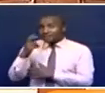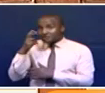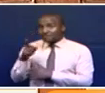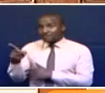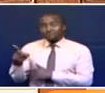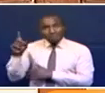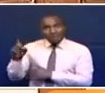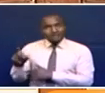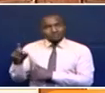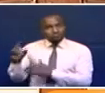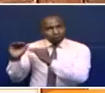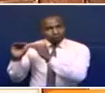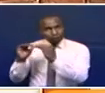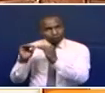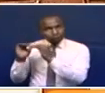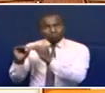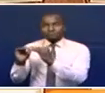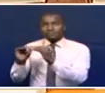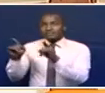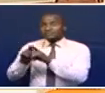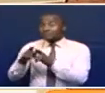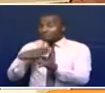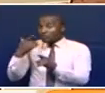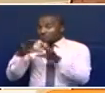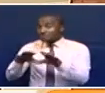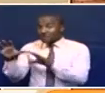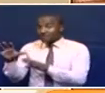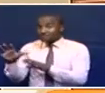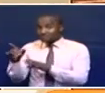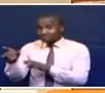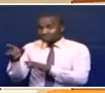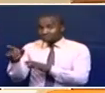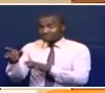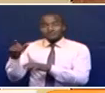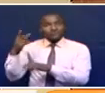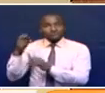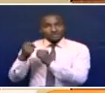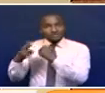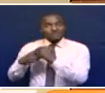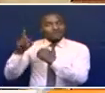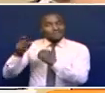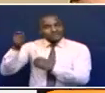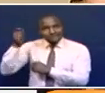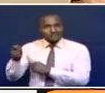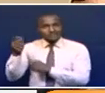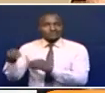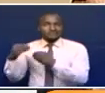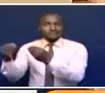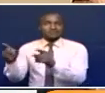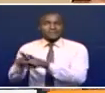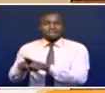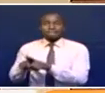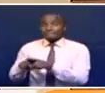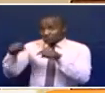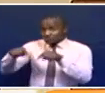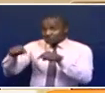fair trial and that the victims of the post-election violence also received justice. As we speak today,